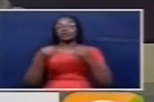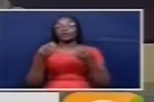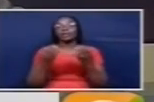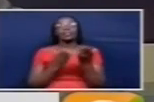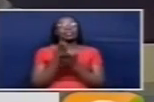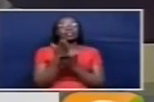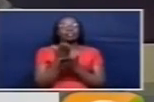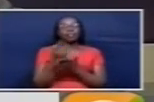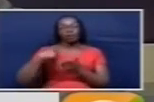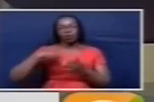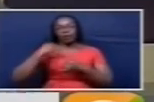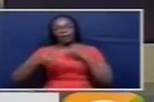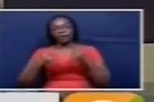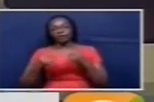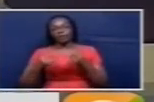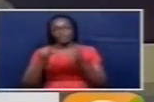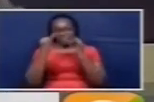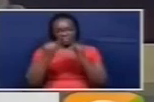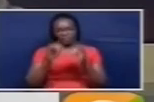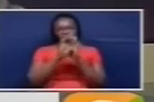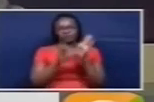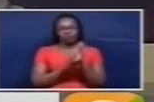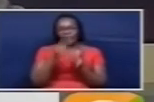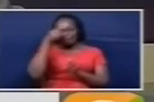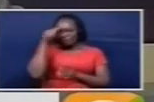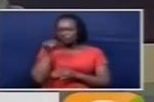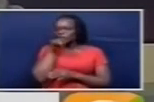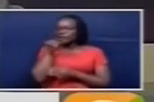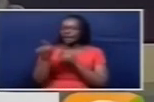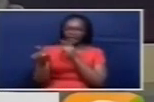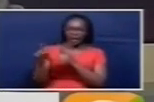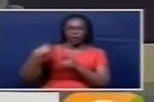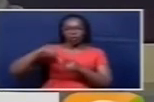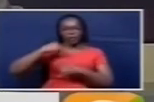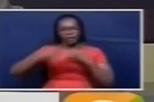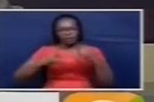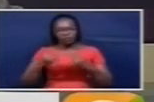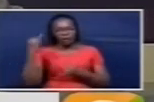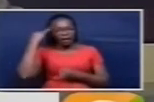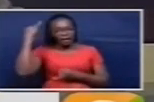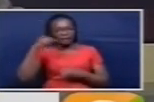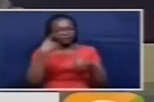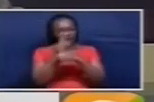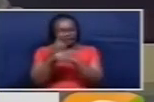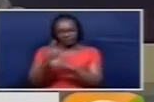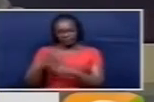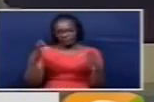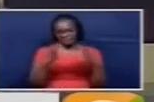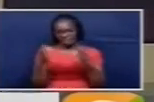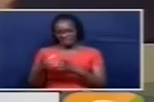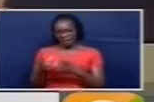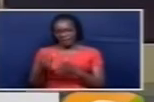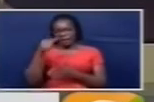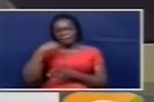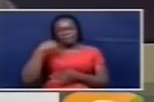him that we're enjoying the new constitution. It's because of him that now we are enjoying the idea of the multi-party. So I think it's because